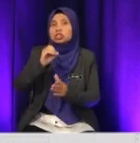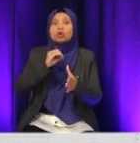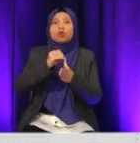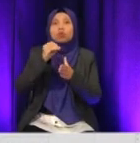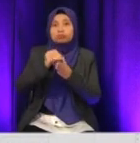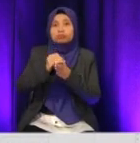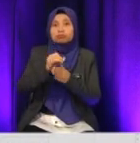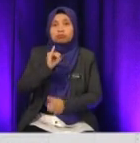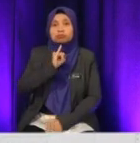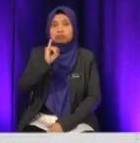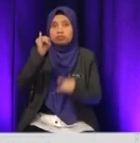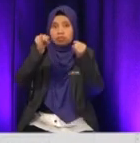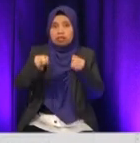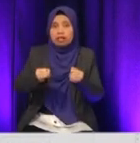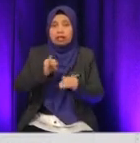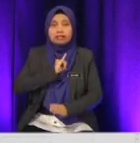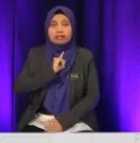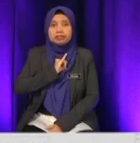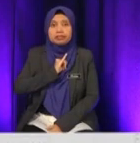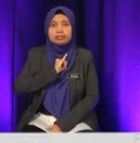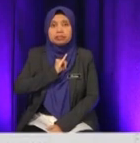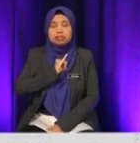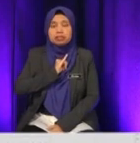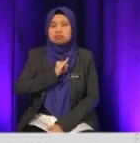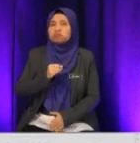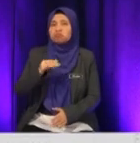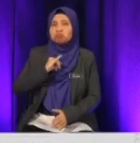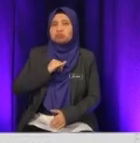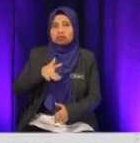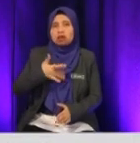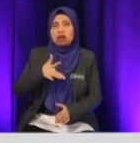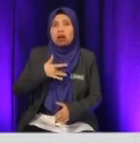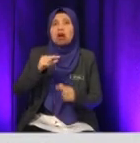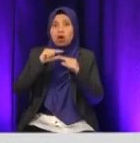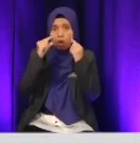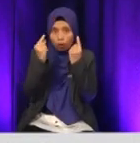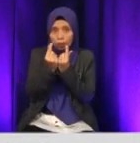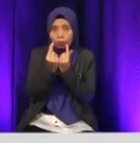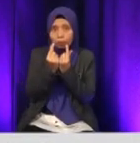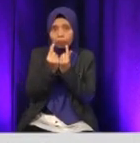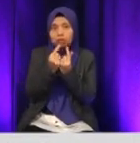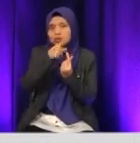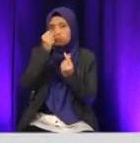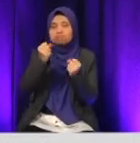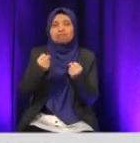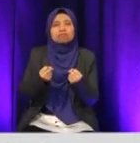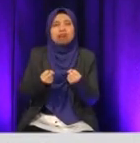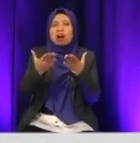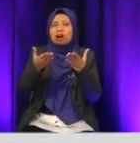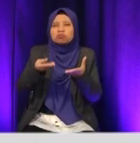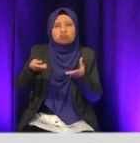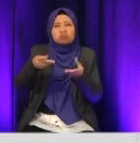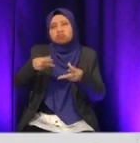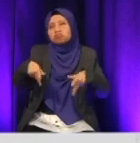center. From my perspective, I would say it's a group volunteering activity yes. as well because painting. You need a lot of mm-hmm. manpower, a lot True. Of